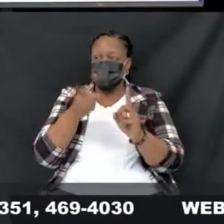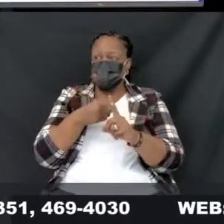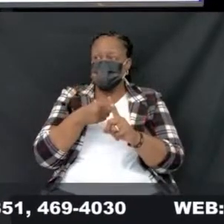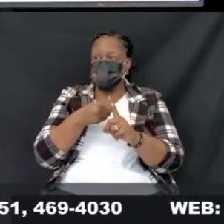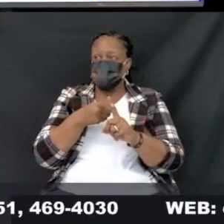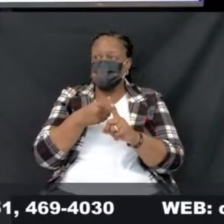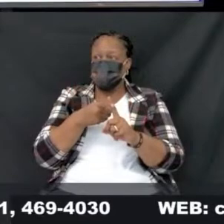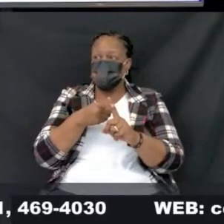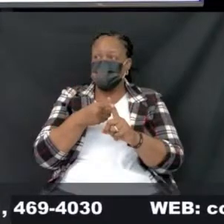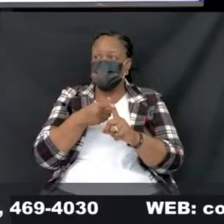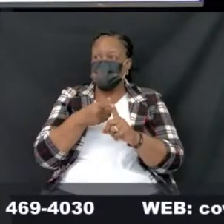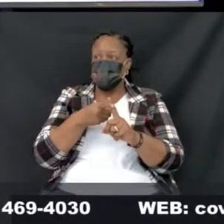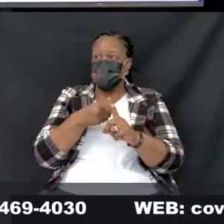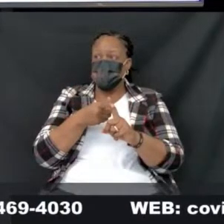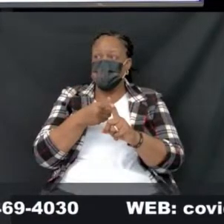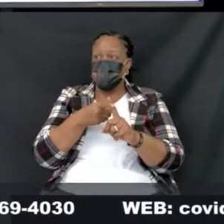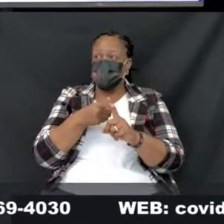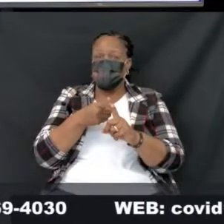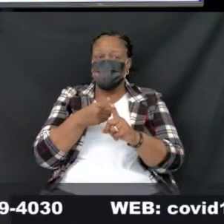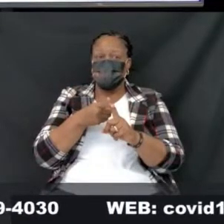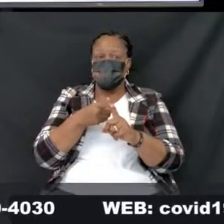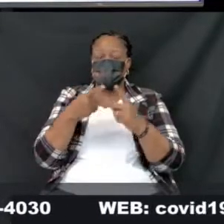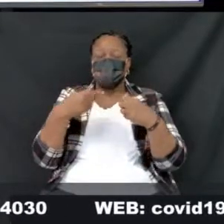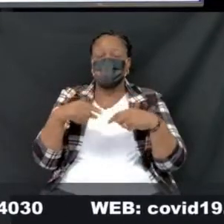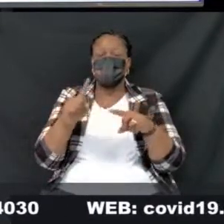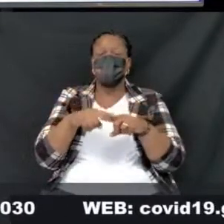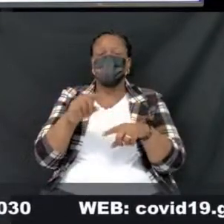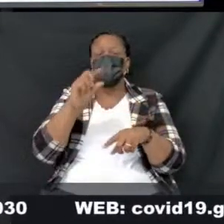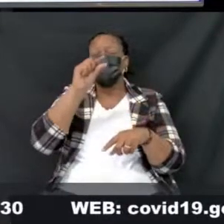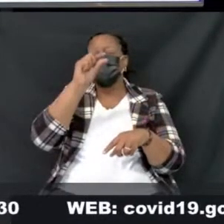asking, you can easily go on Google and find out also.